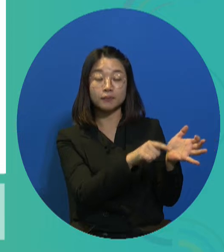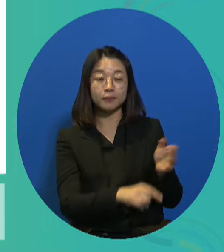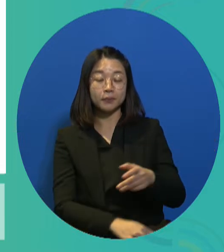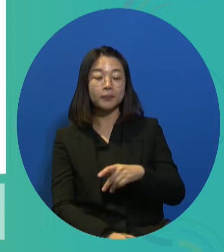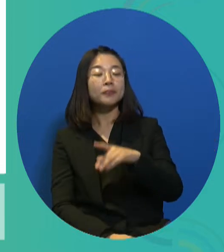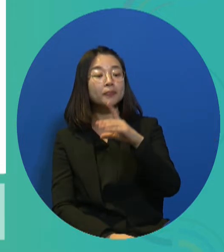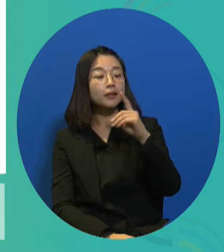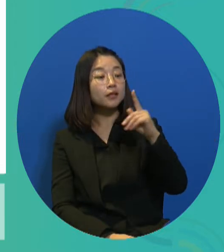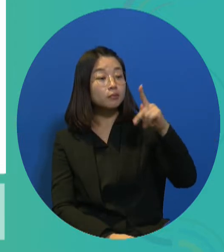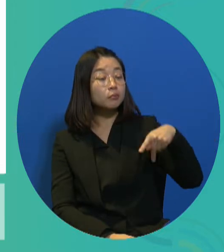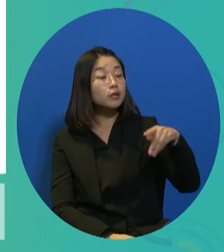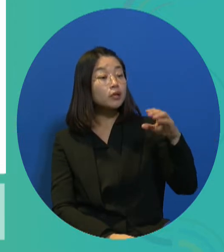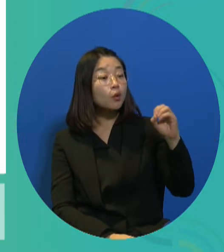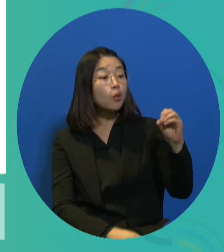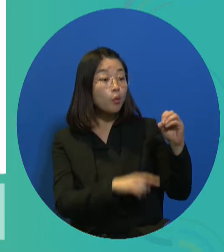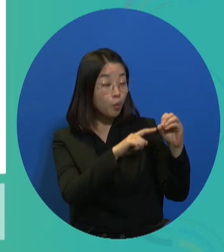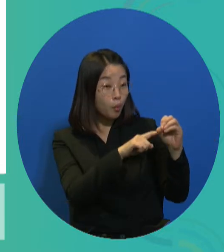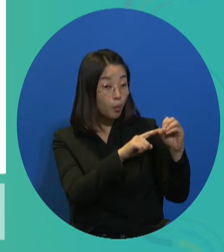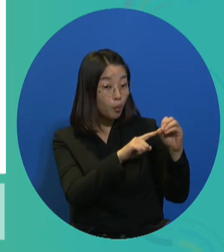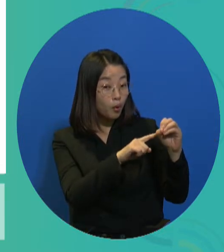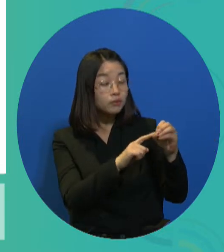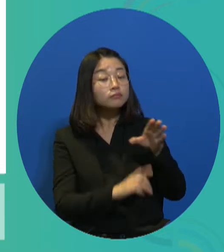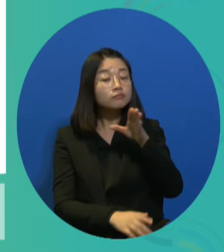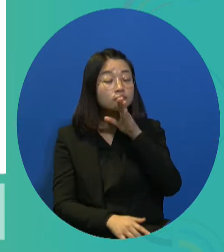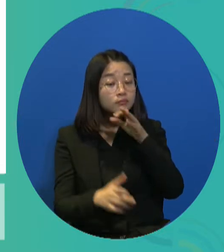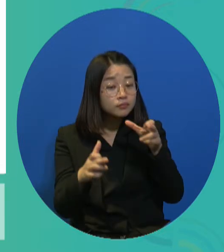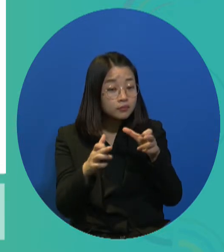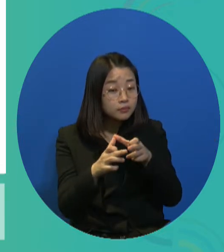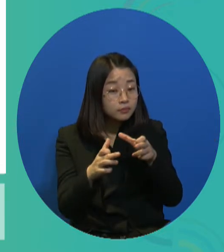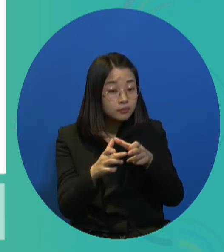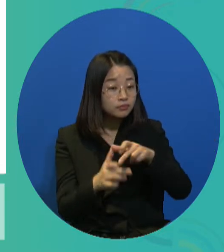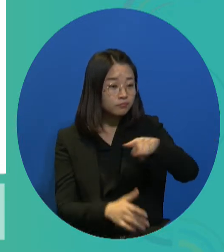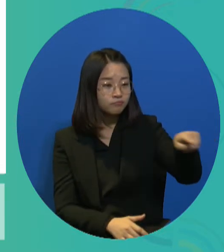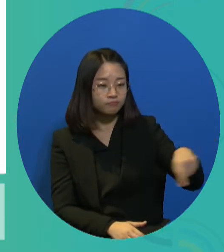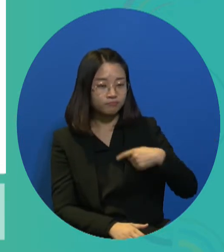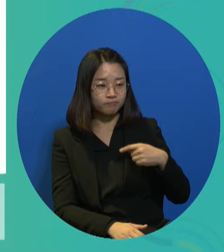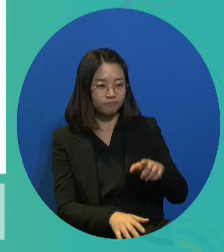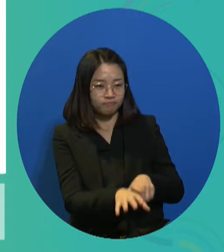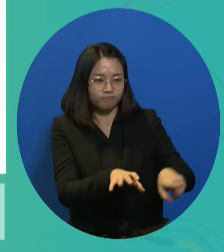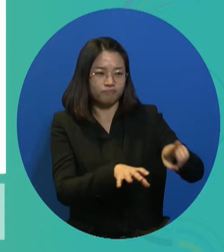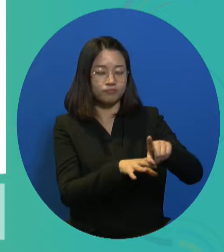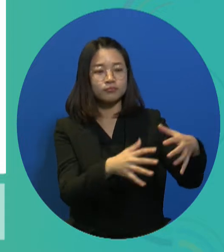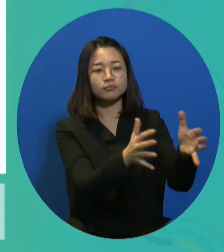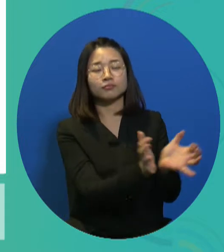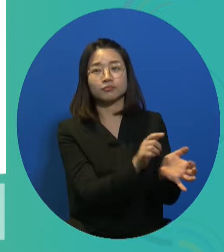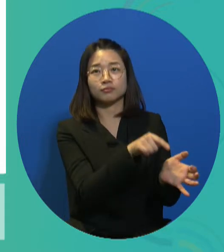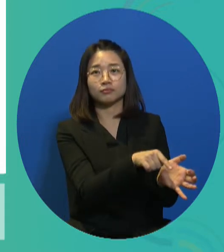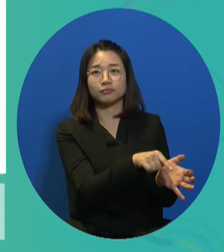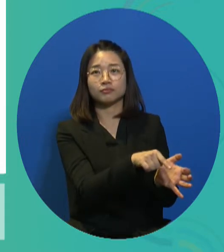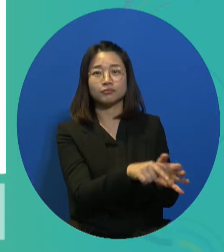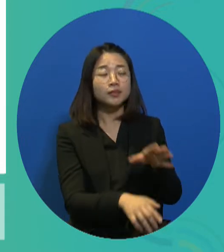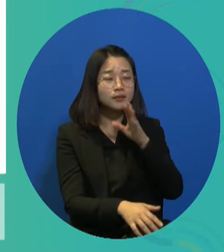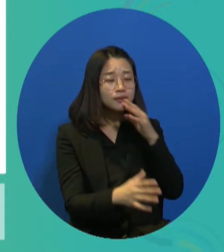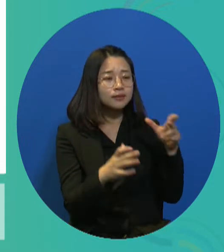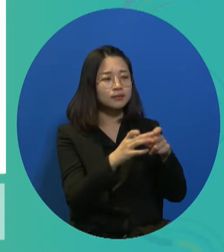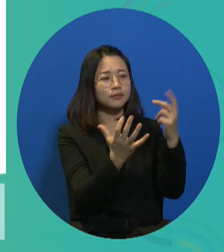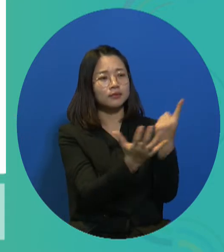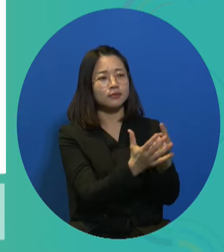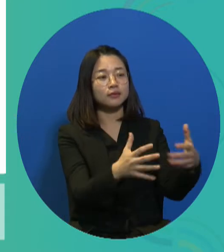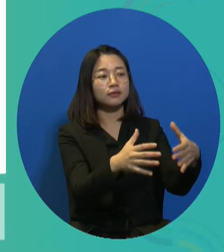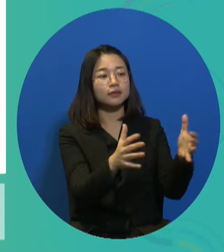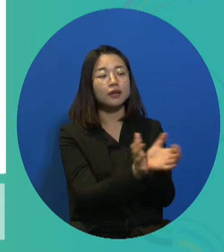and non-user-led organisations that seek to speak for us. Article 33 of the